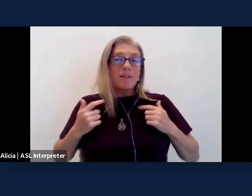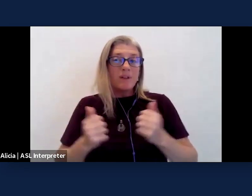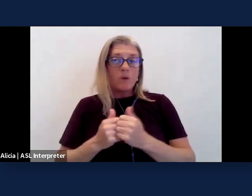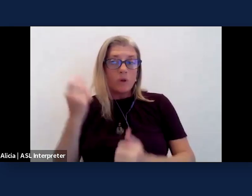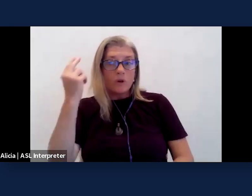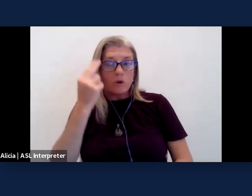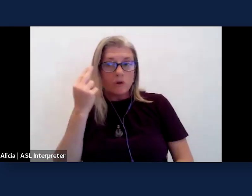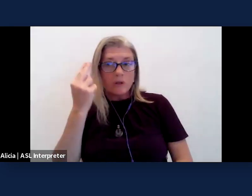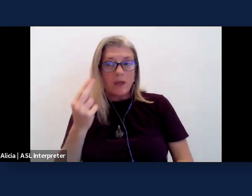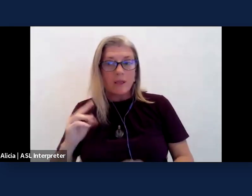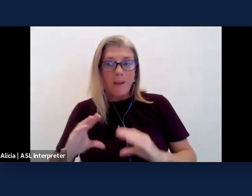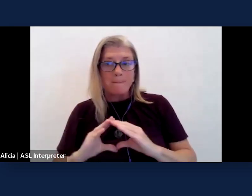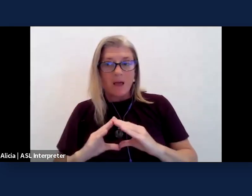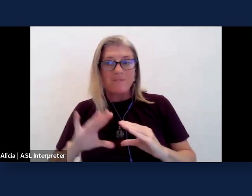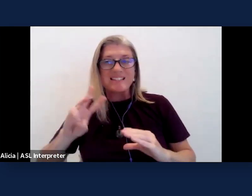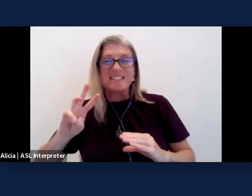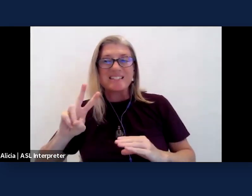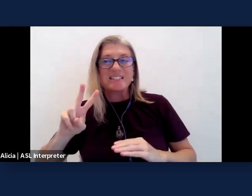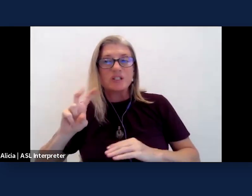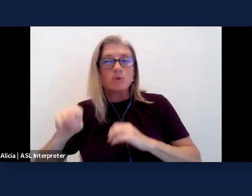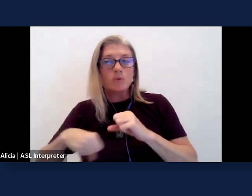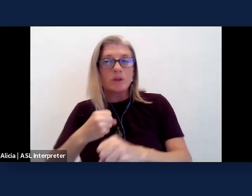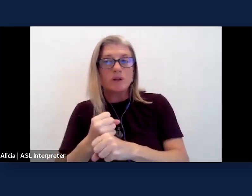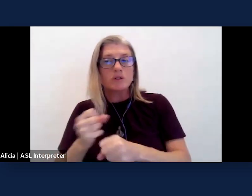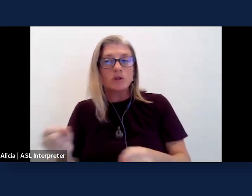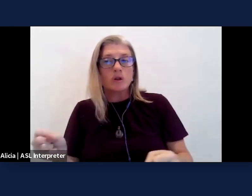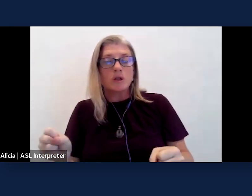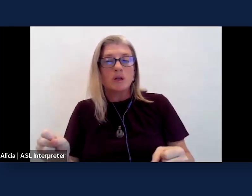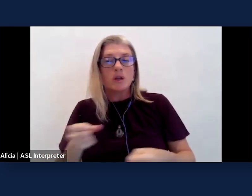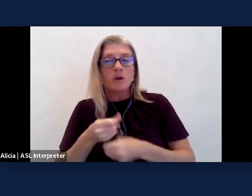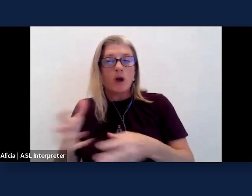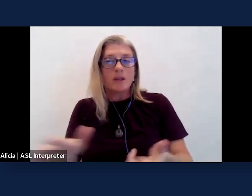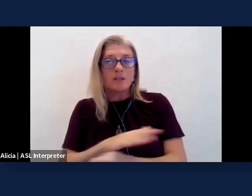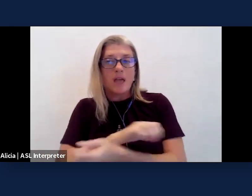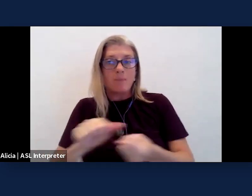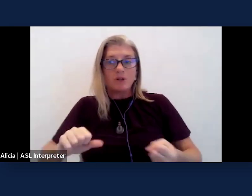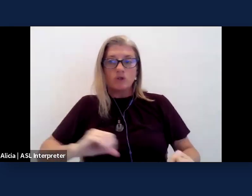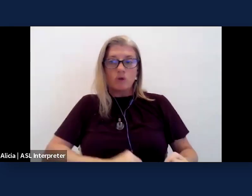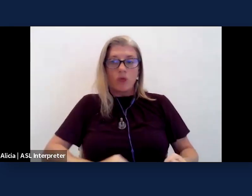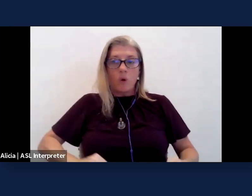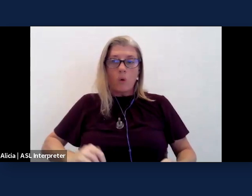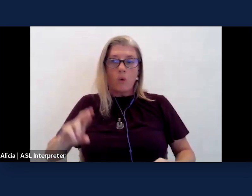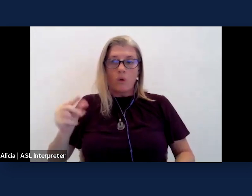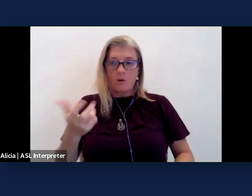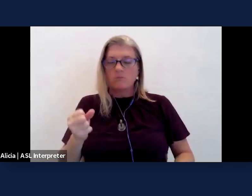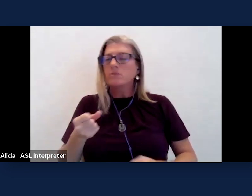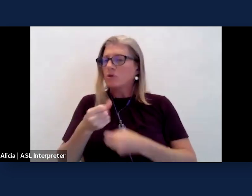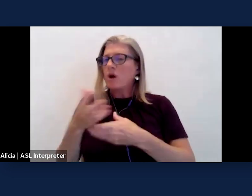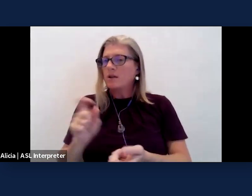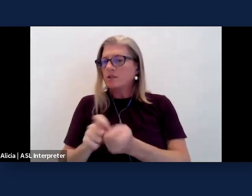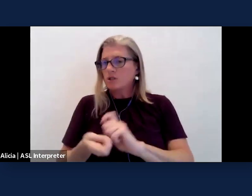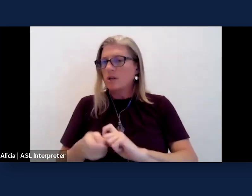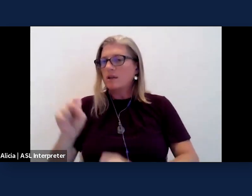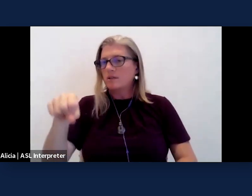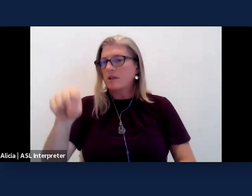bowel and bladder for 62 years cause damage to the organs? Yes, it causes changes.